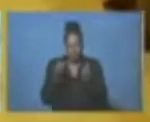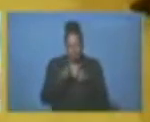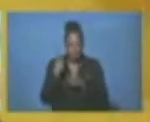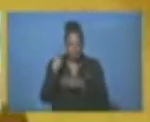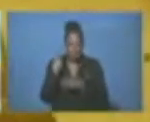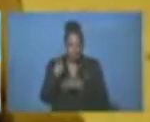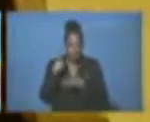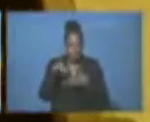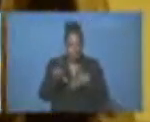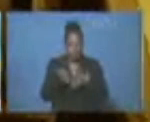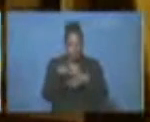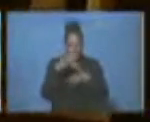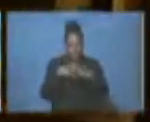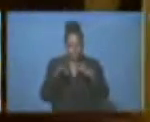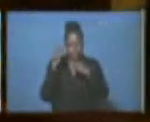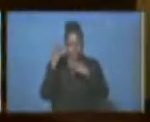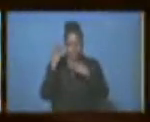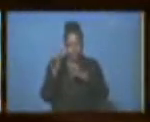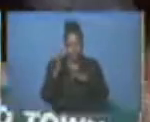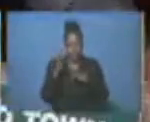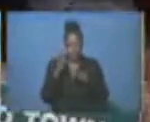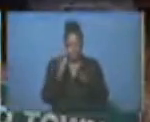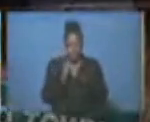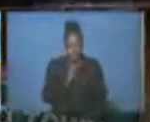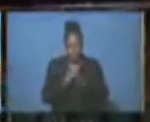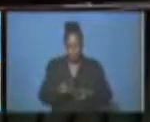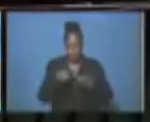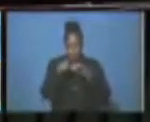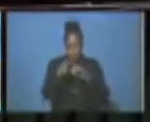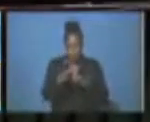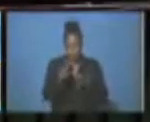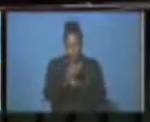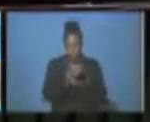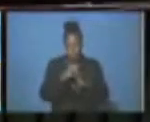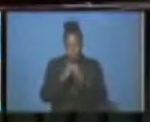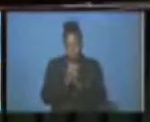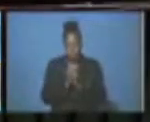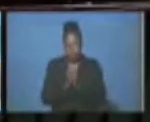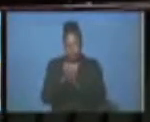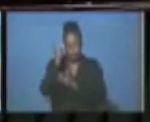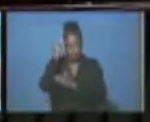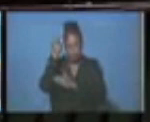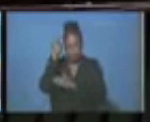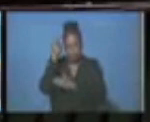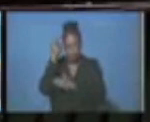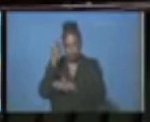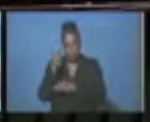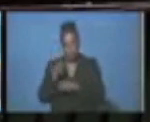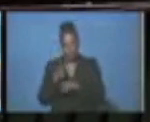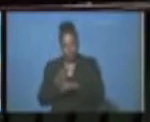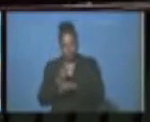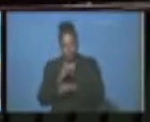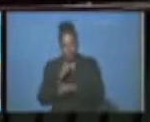Bahamian law, but granted a divorce on the ground of cruelty. Government has been criticized for not moving quickly enough to introduce the